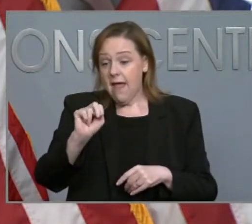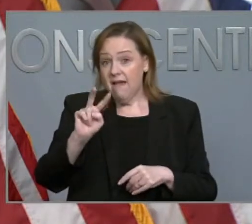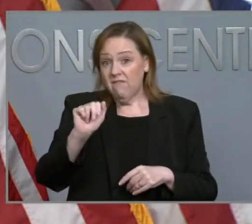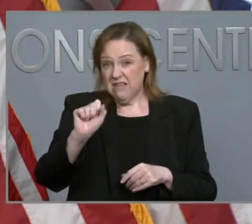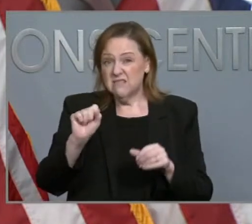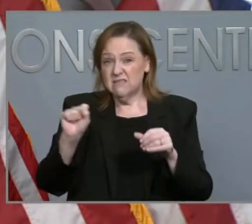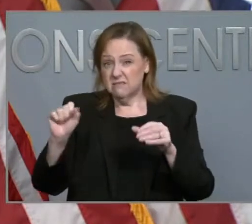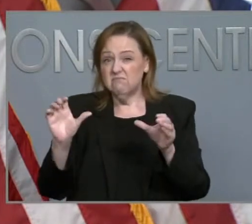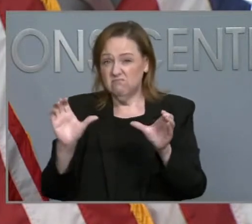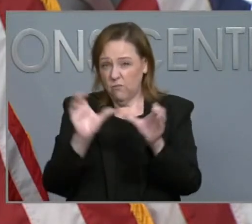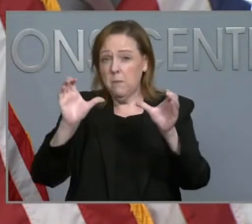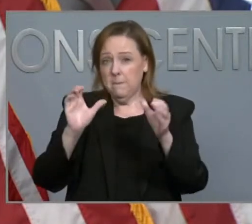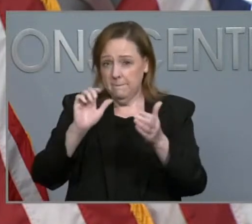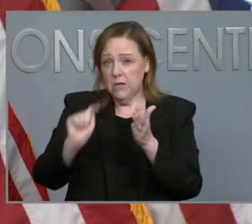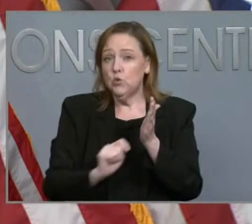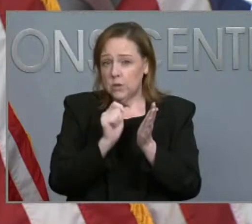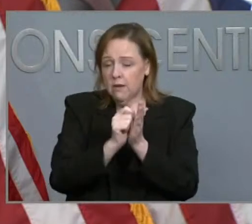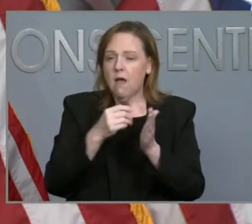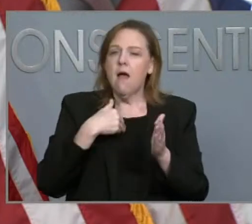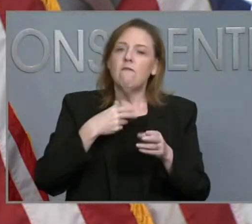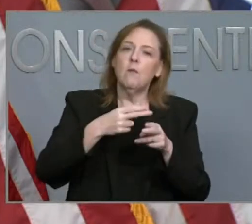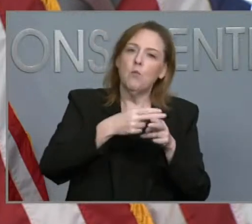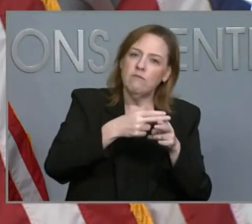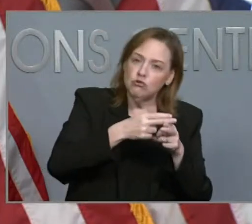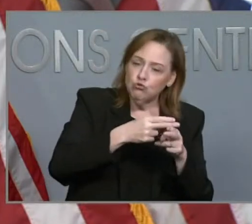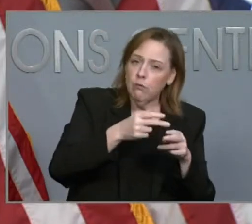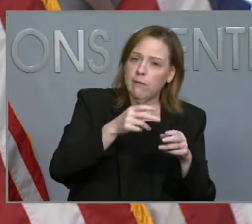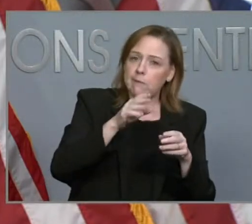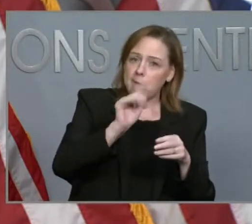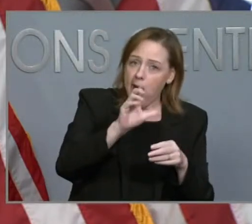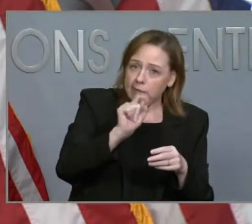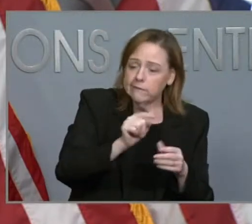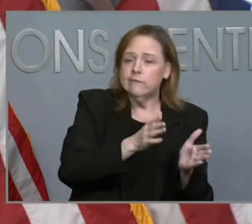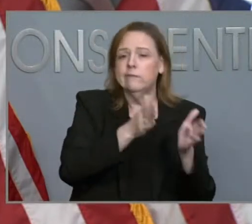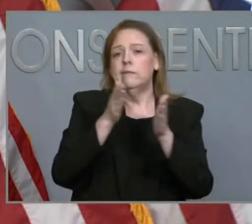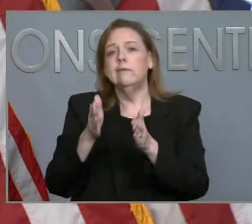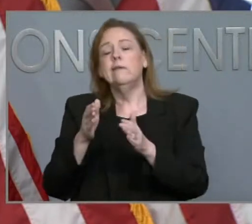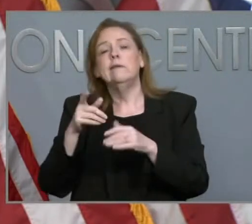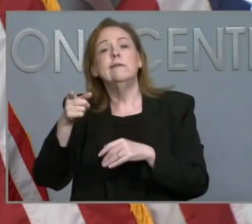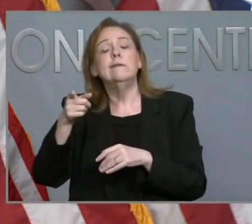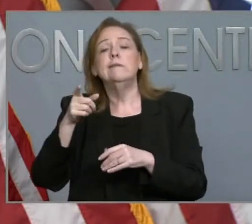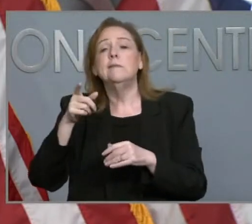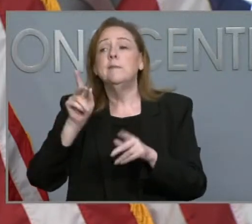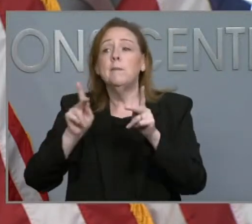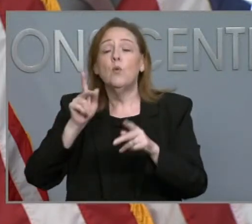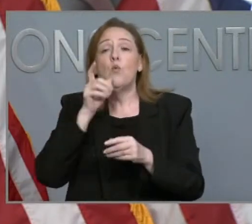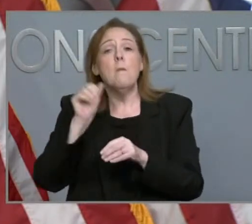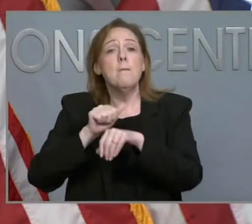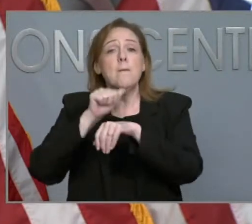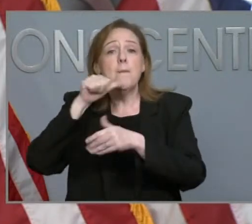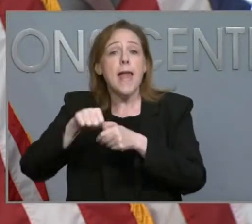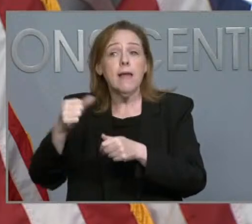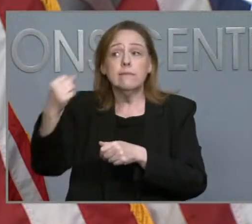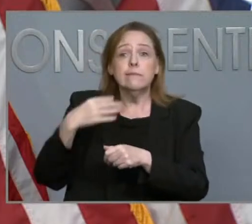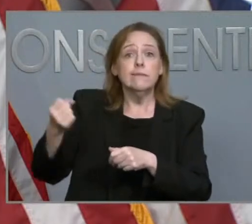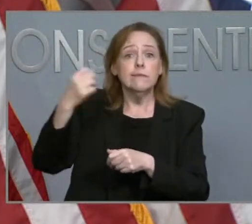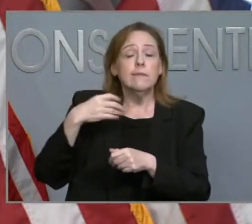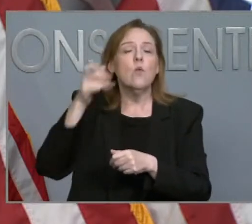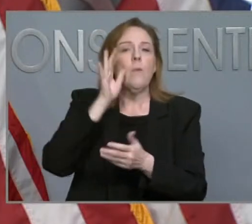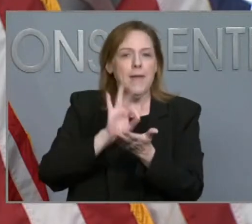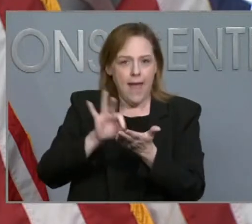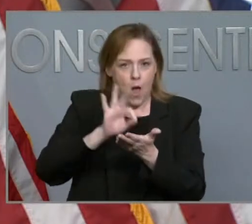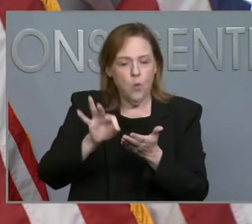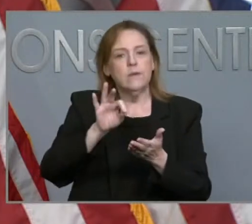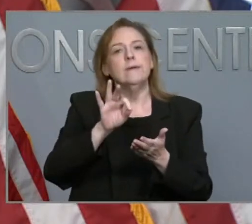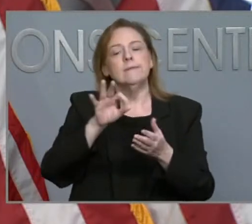ballots and some absentee ballots will be counted and uploaded to the results dashboard. These ballots